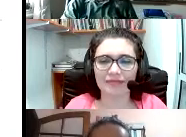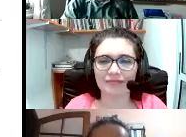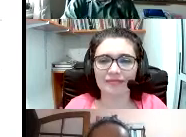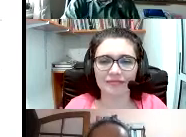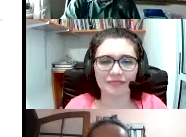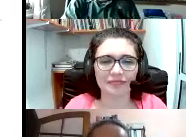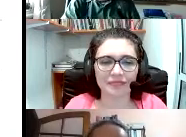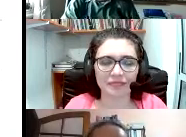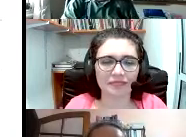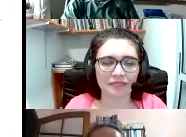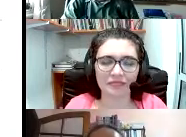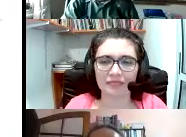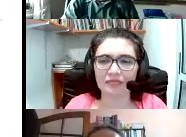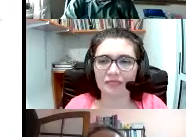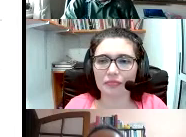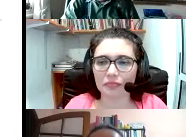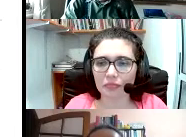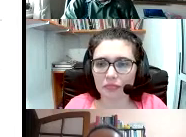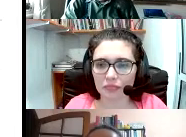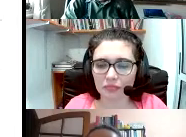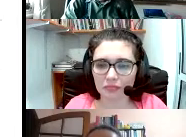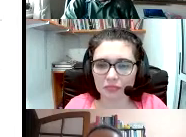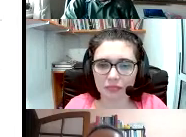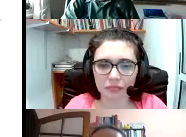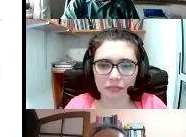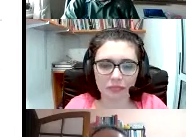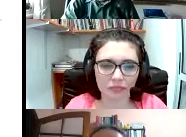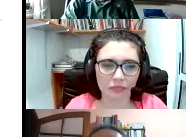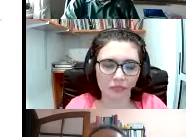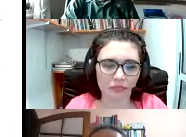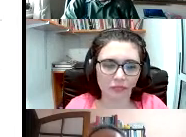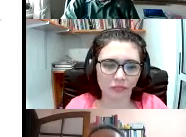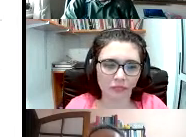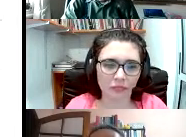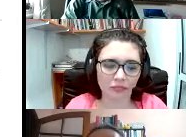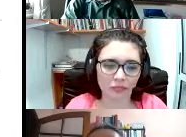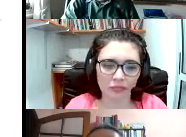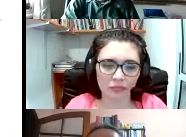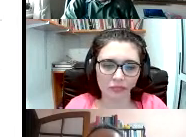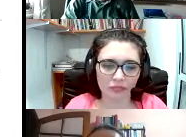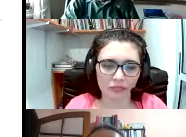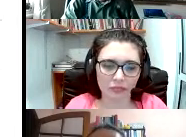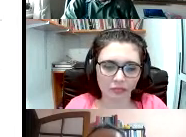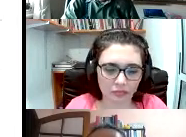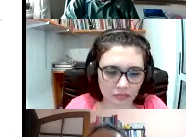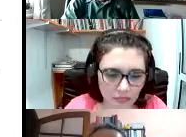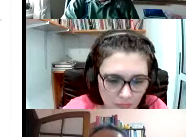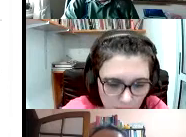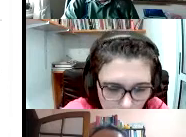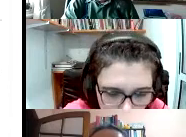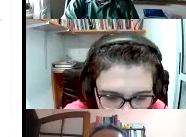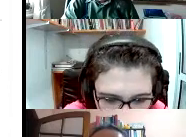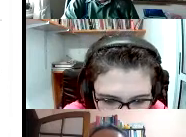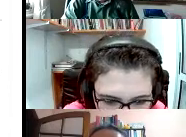is good. Yeah, so my question was that I found the text very interesting. I want to thank you, and thank you